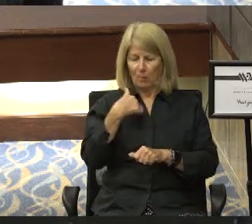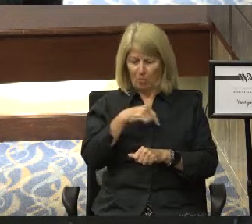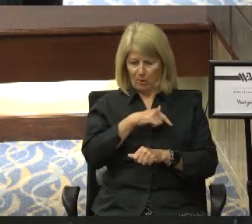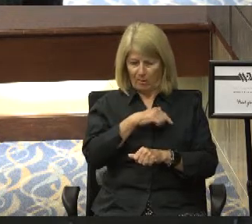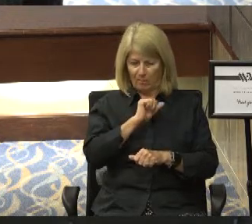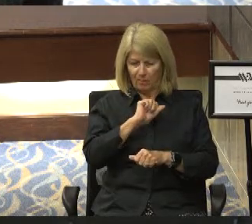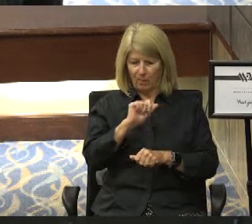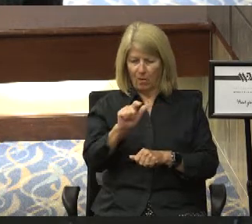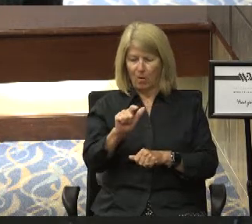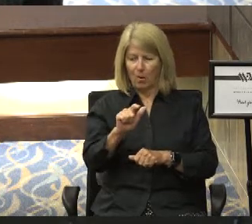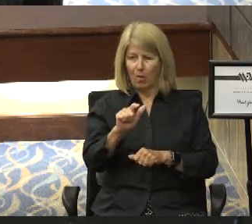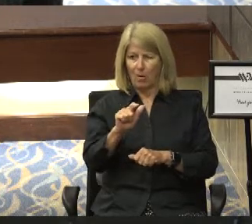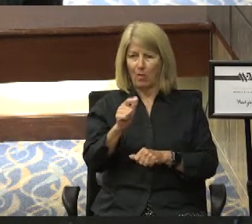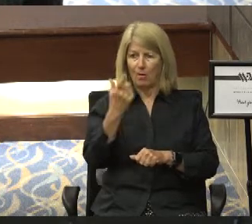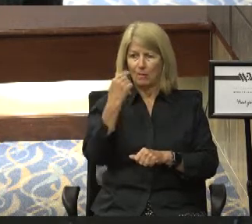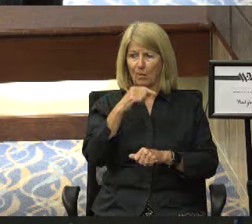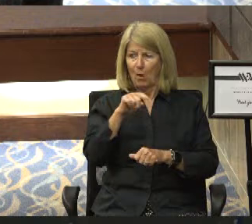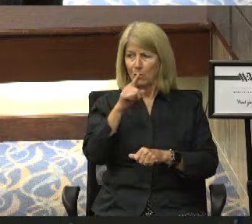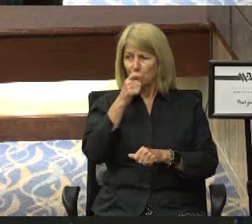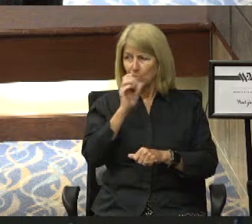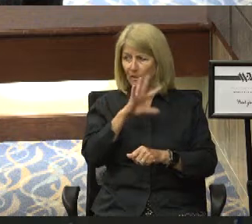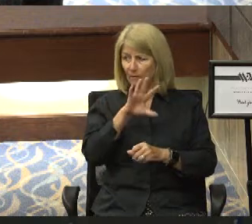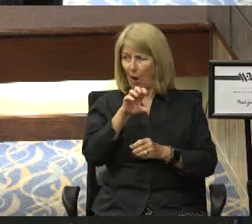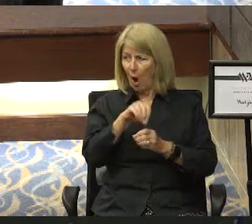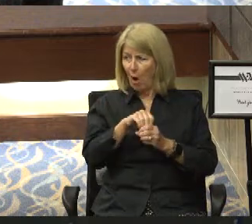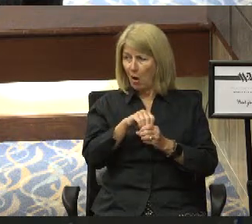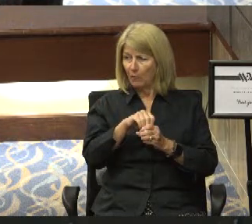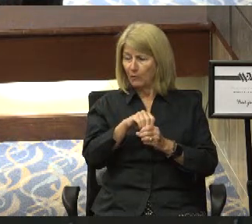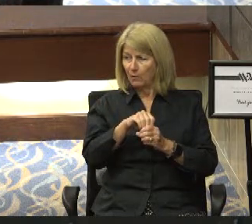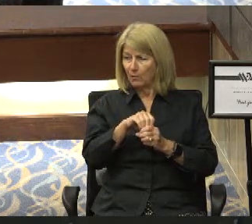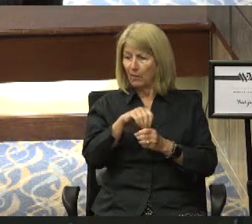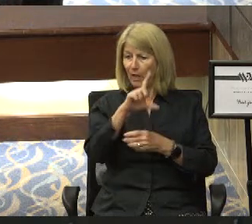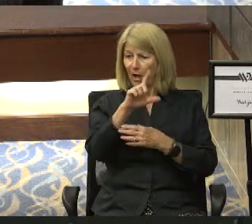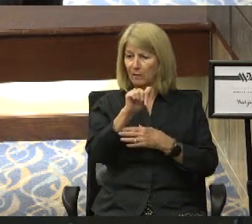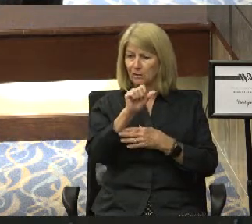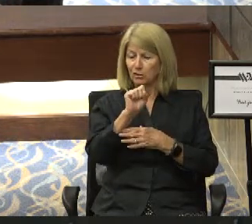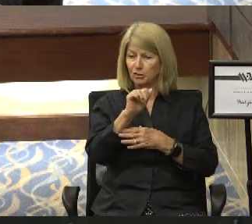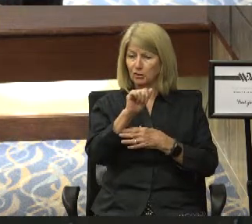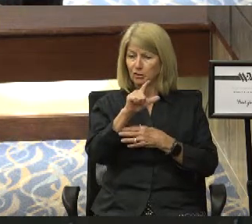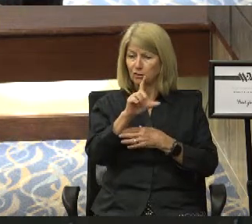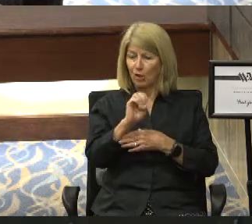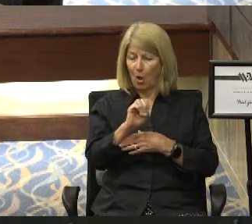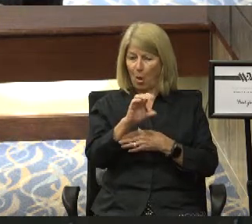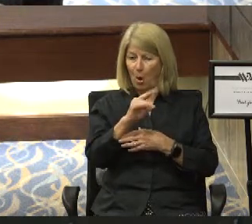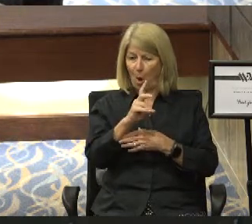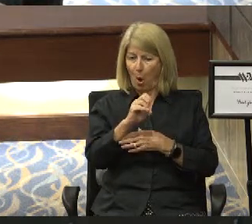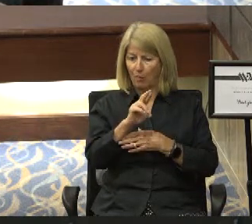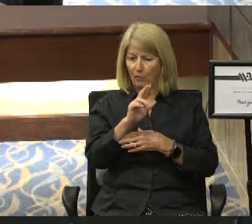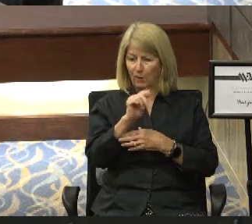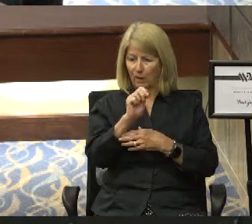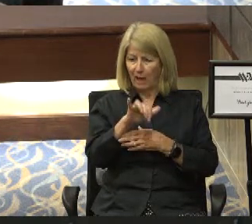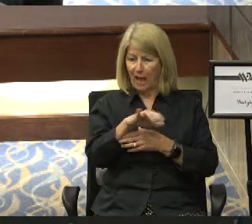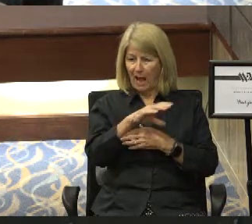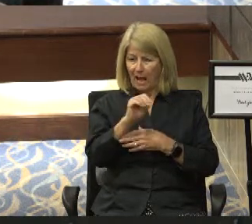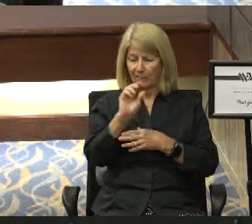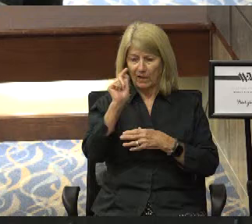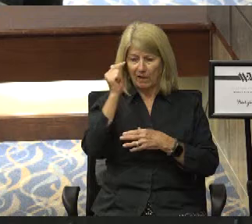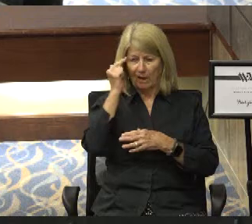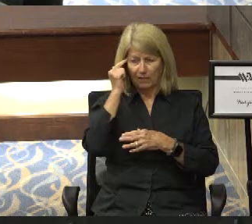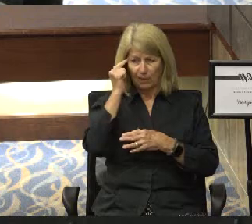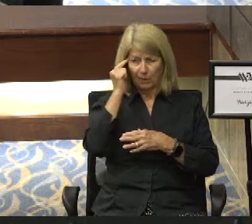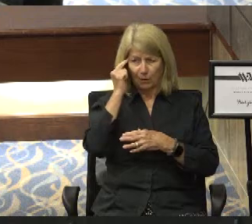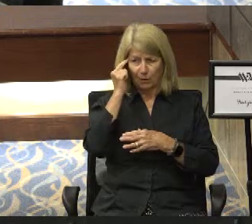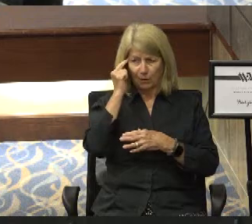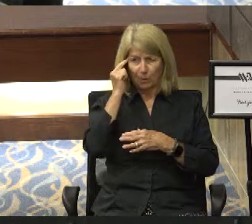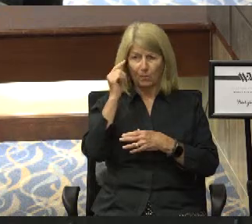all, those of us who are involved with the LaSalle Avenue overlay and the redevelopment and revitalization